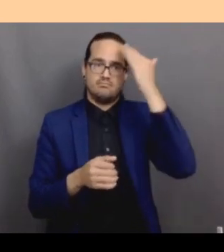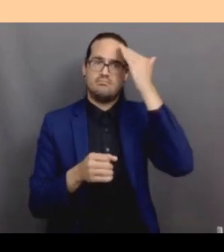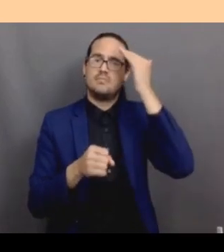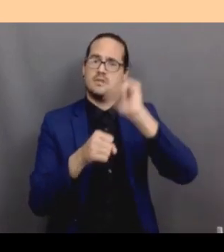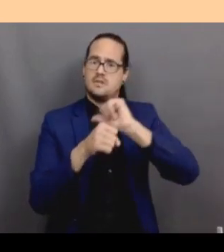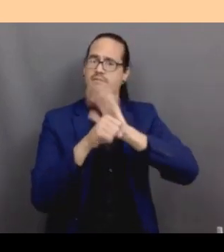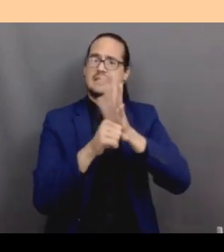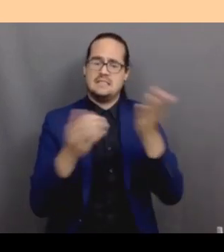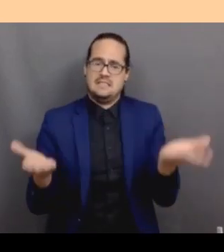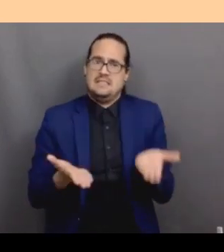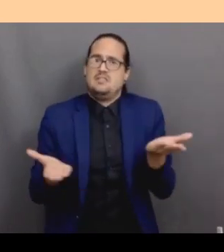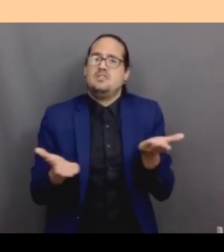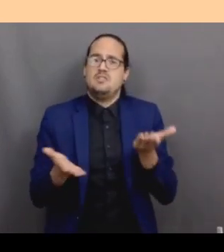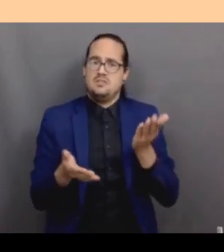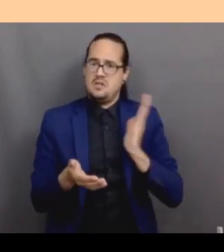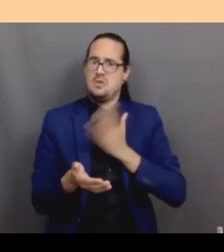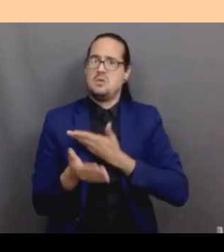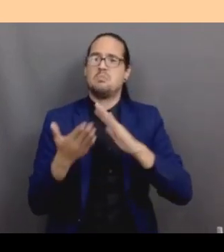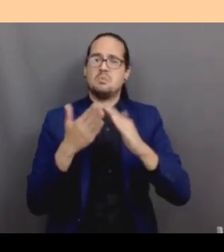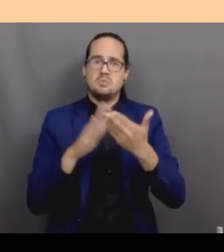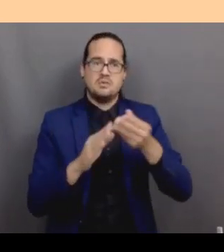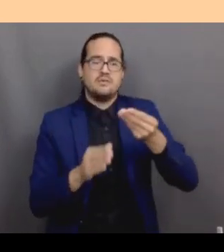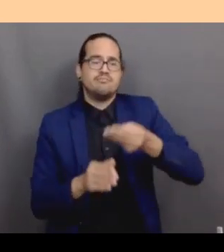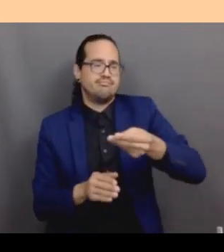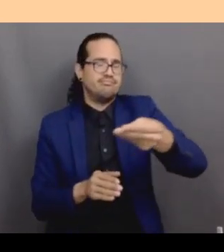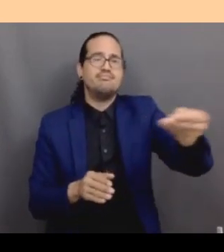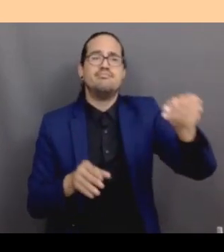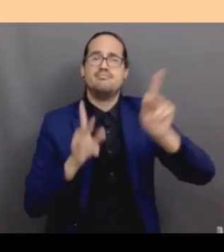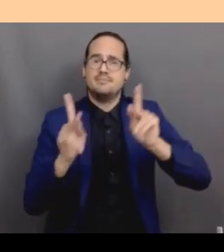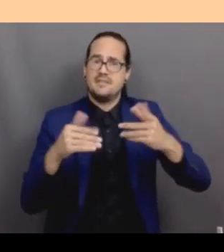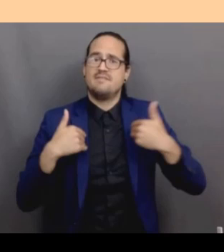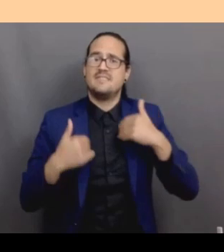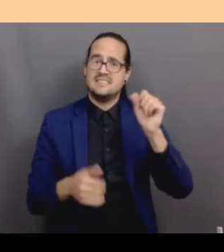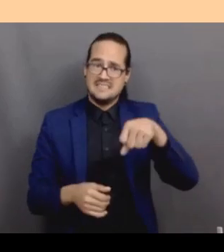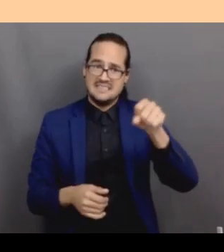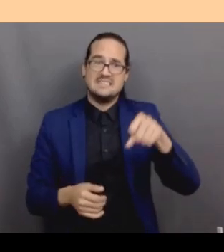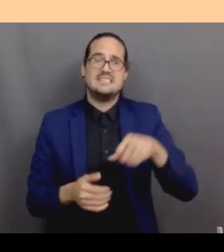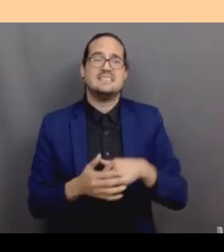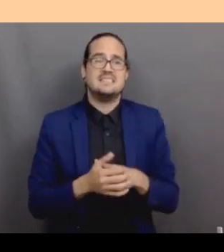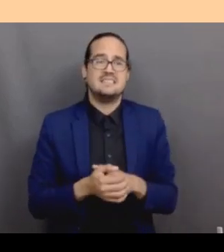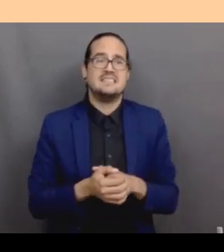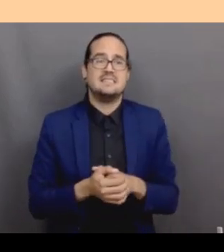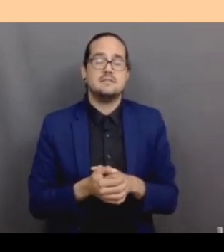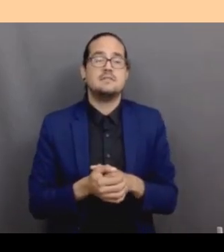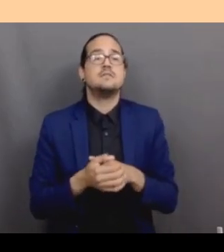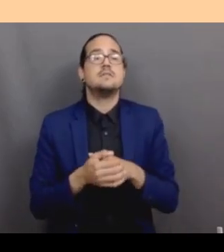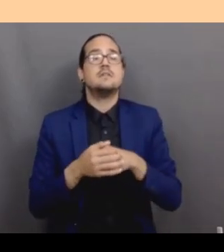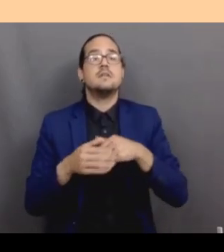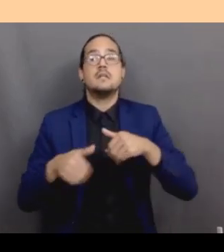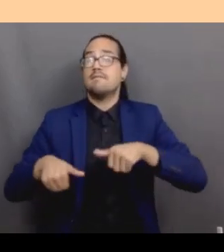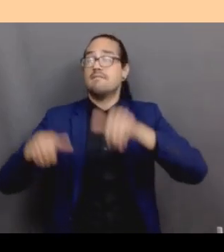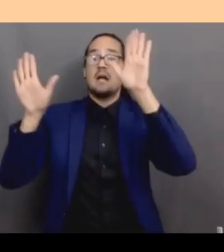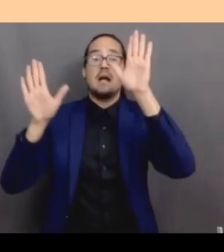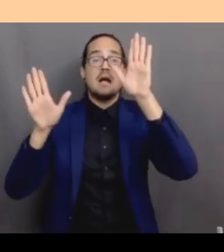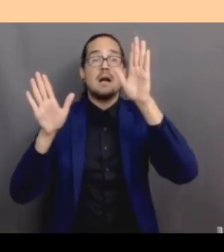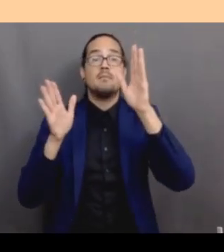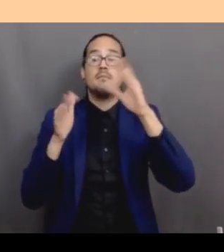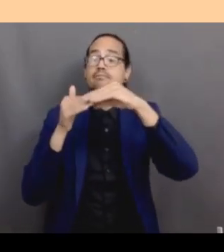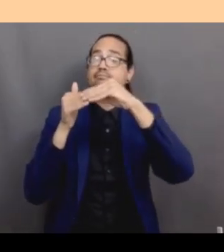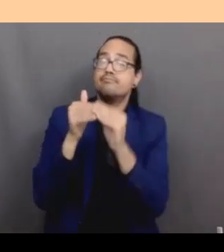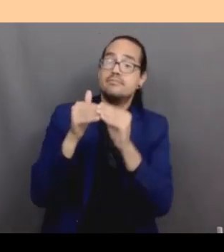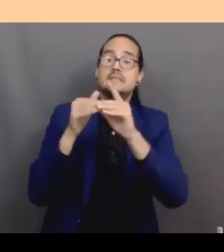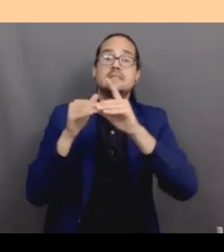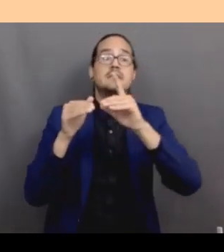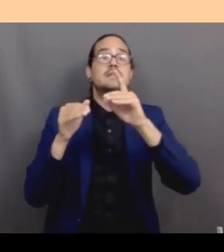place is ensuring that we have significant testing expansion in our community. And we've been working to do that in order to ensure that people have access to